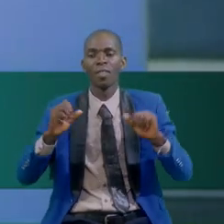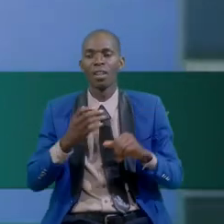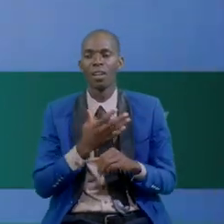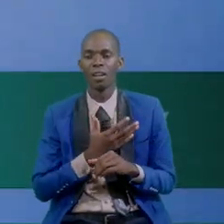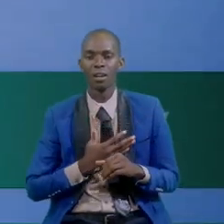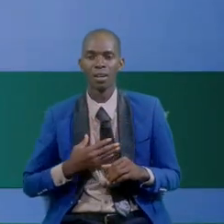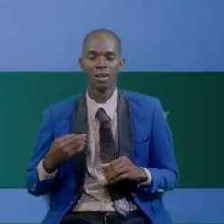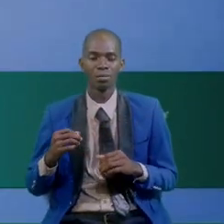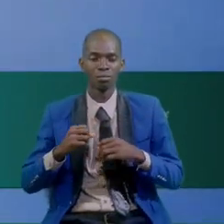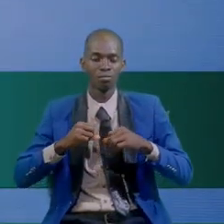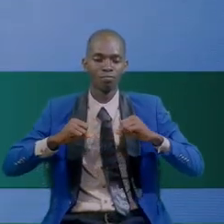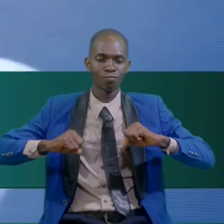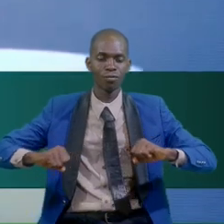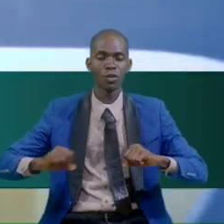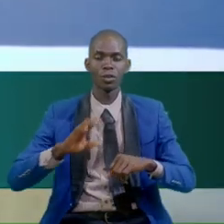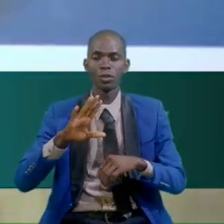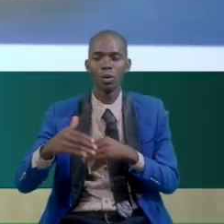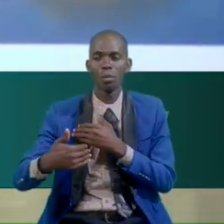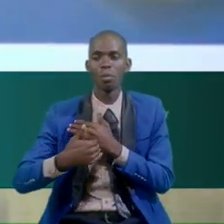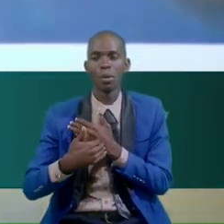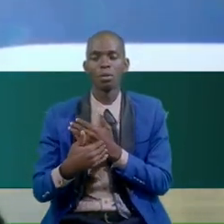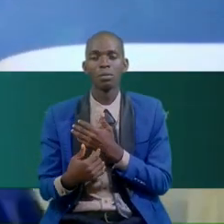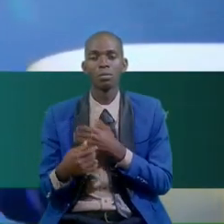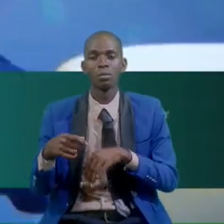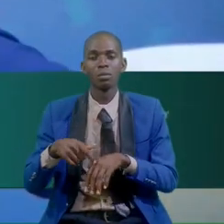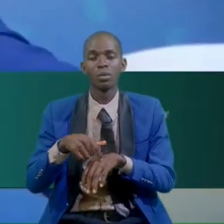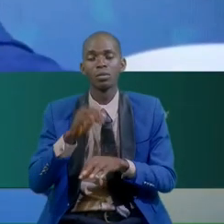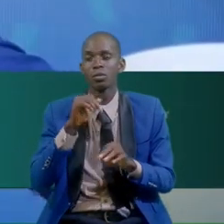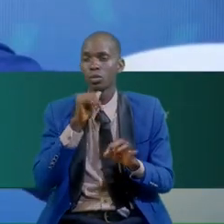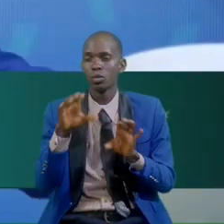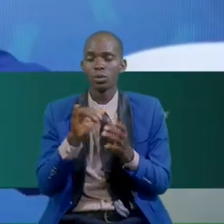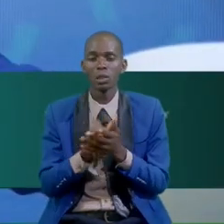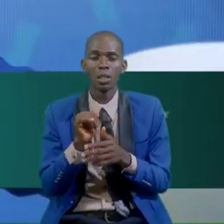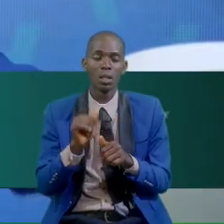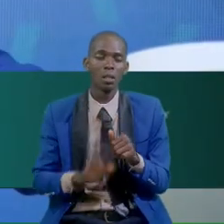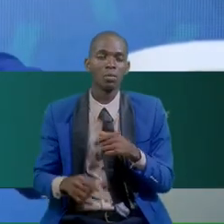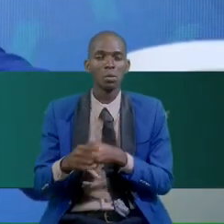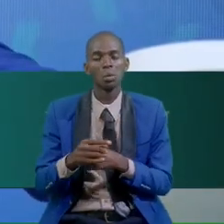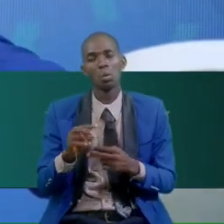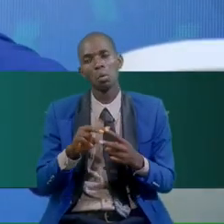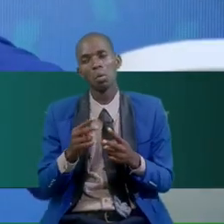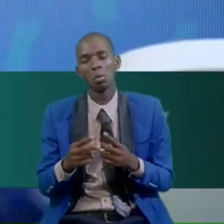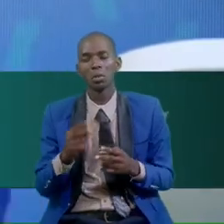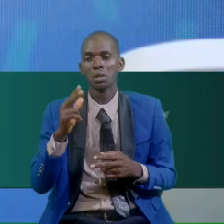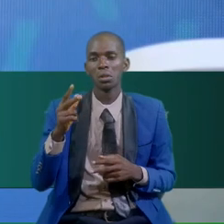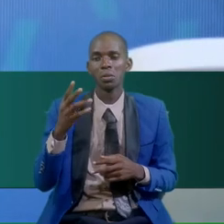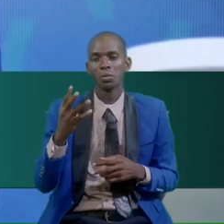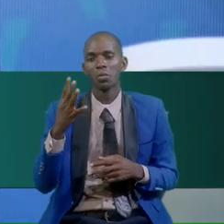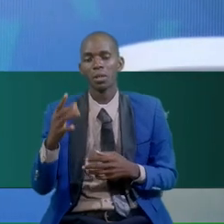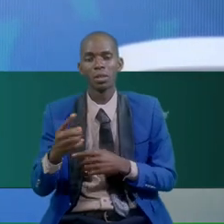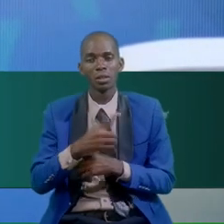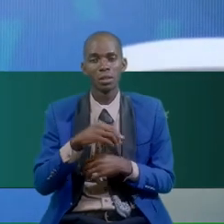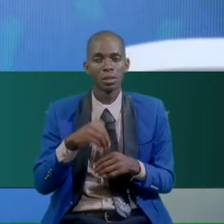your backbone, if you've not been doing that every day, or at least 3, 4, 5 days in the week, when